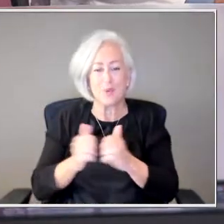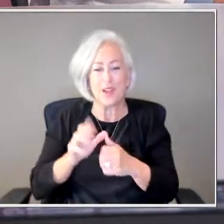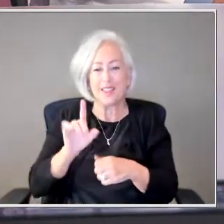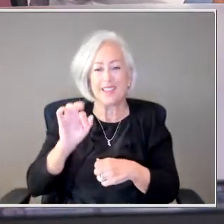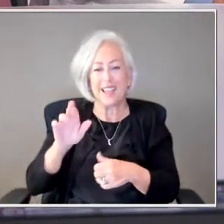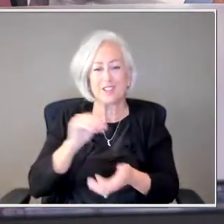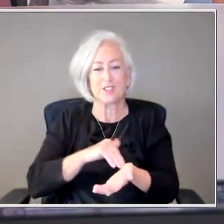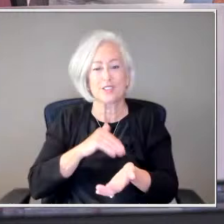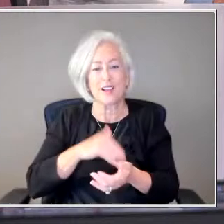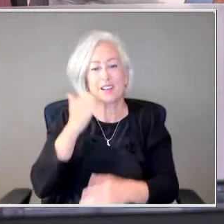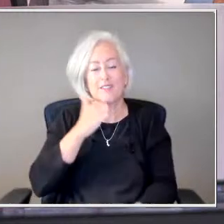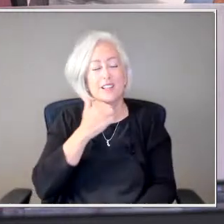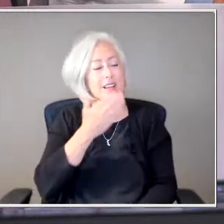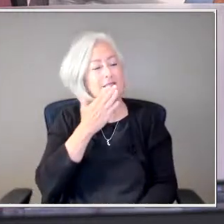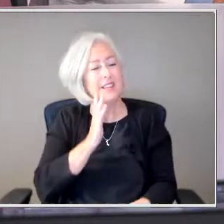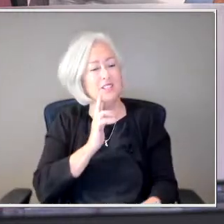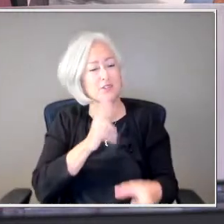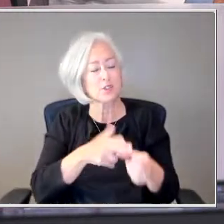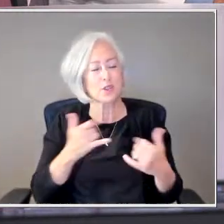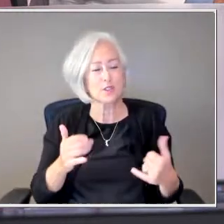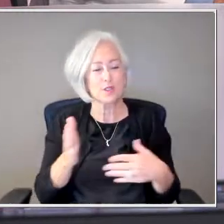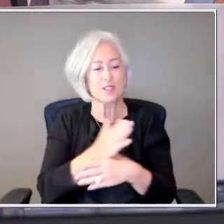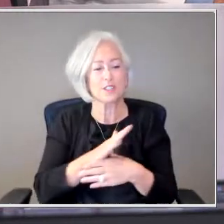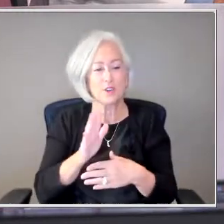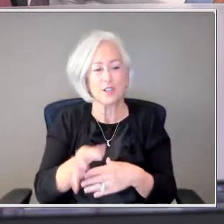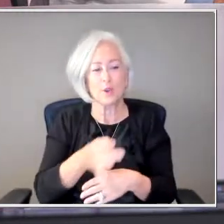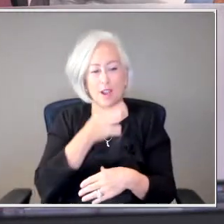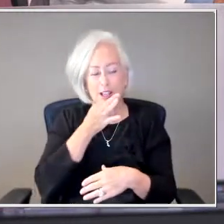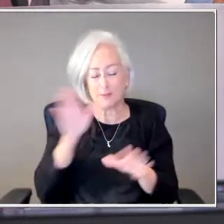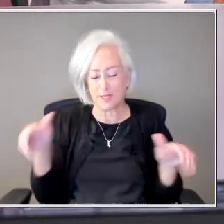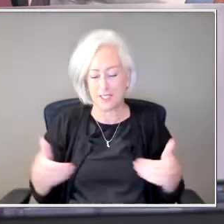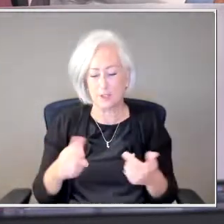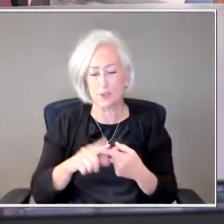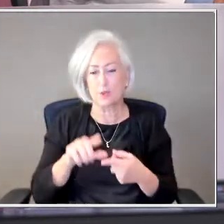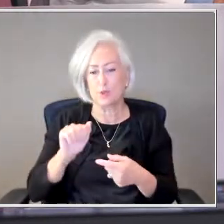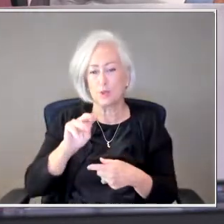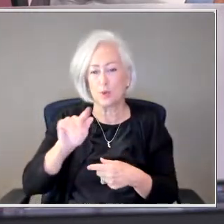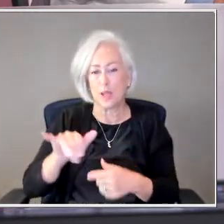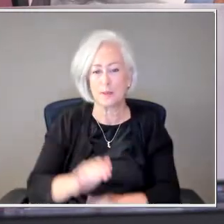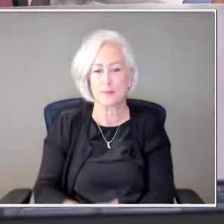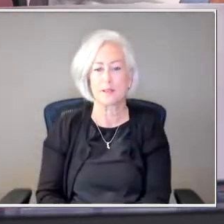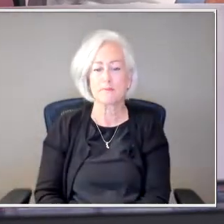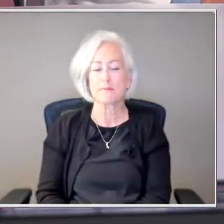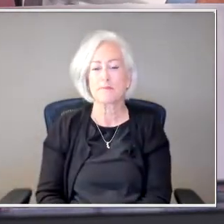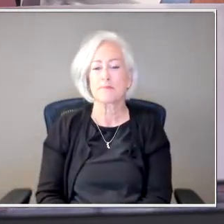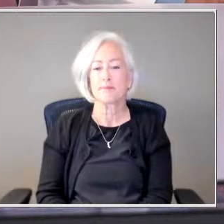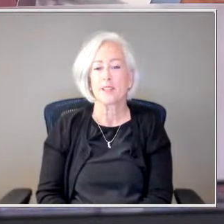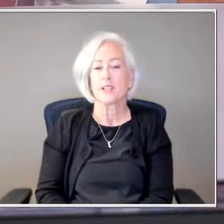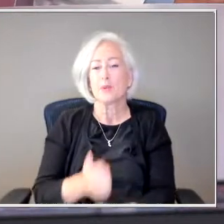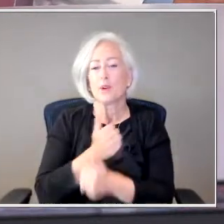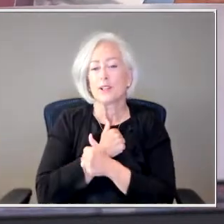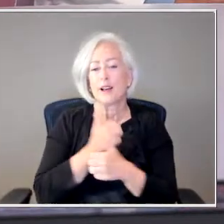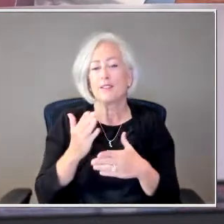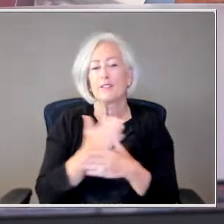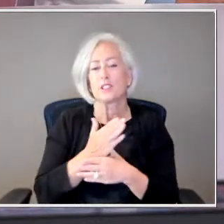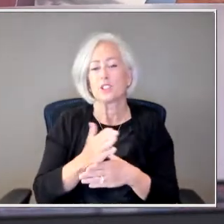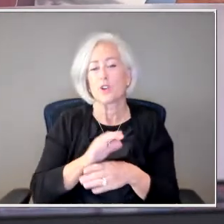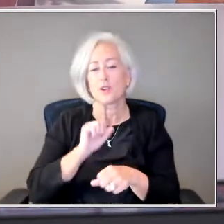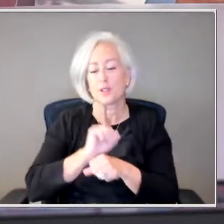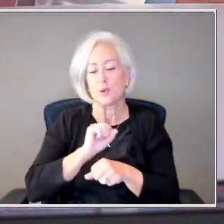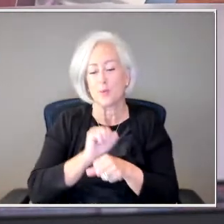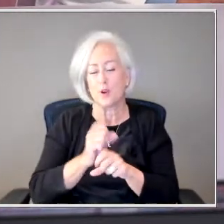just for being here and sharing your expertise and introducing us to Amy. Of course, while we love sharing the incredible work of our doctors here at the health